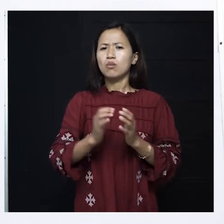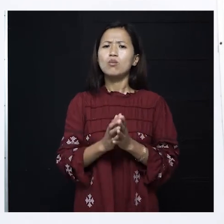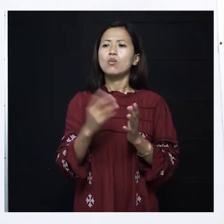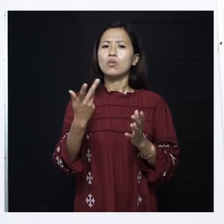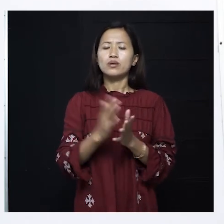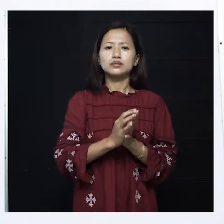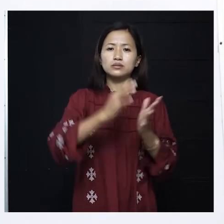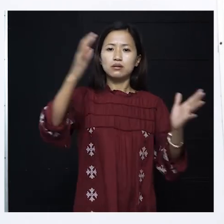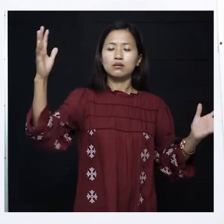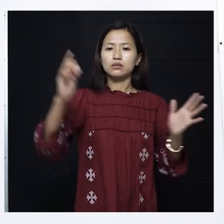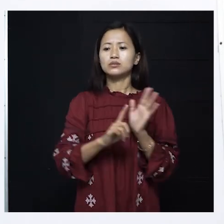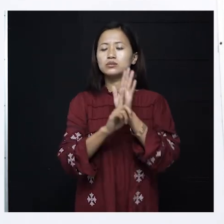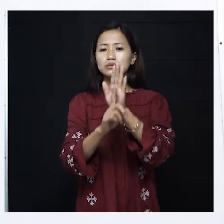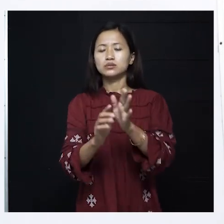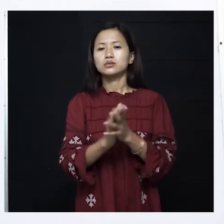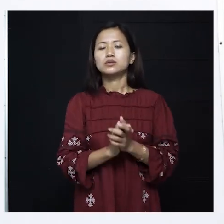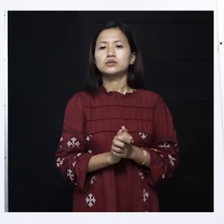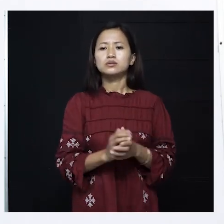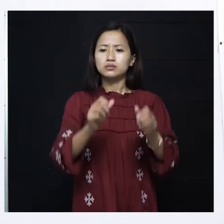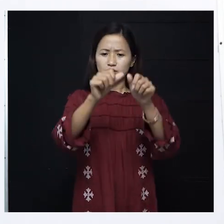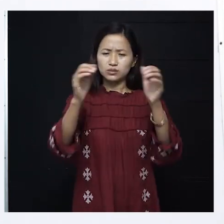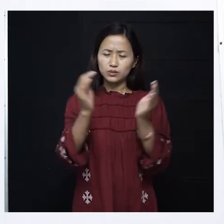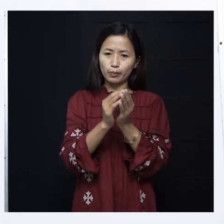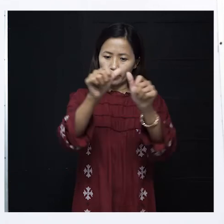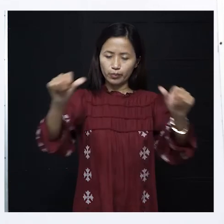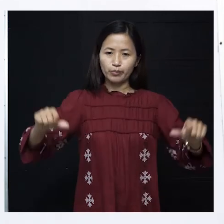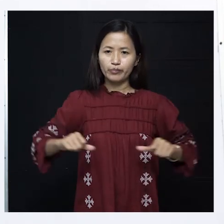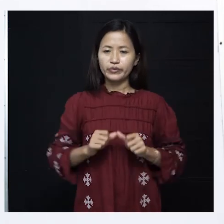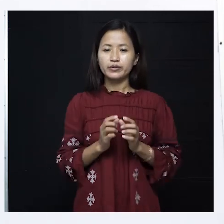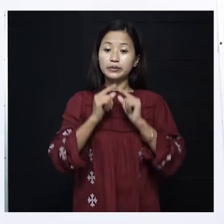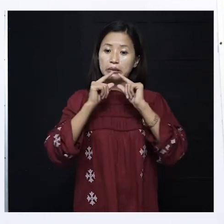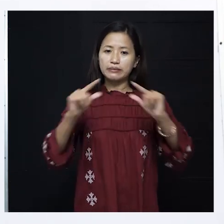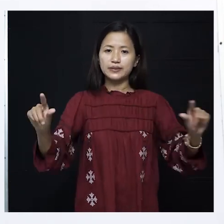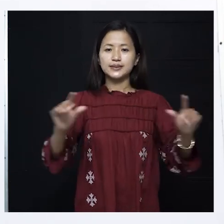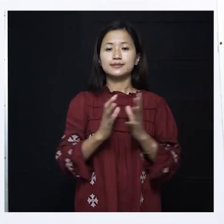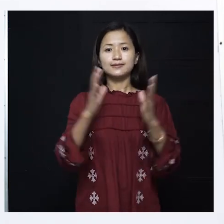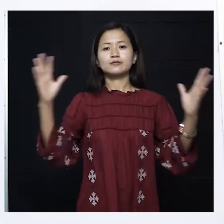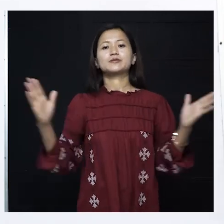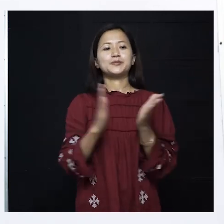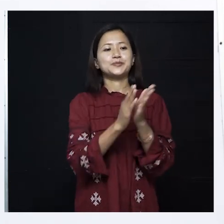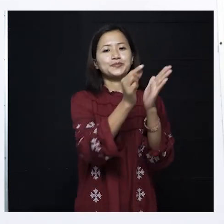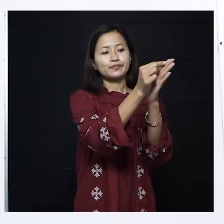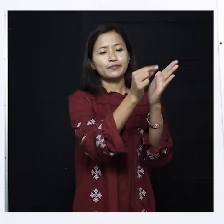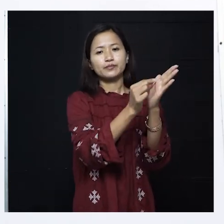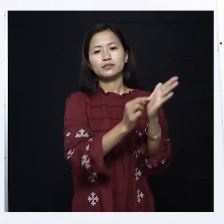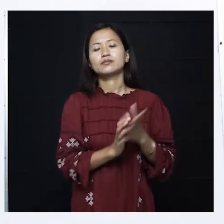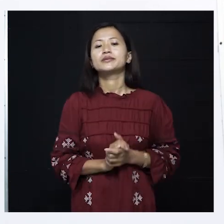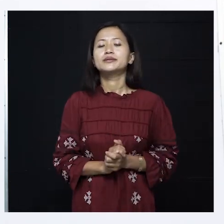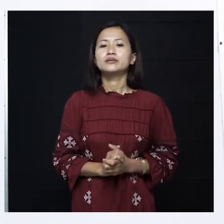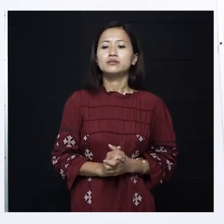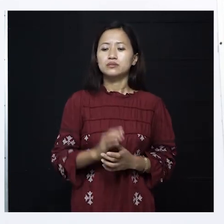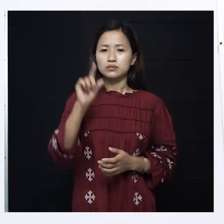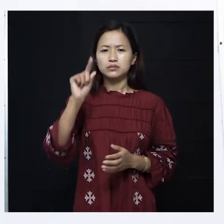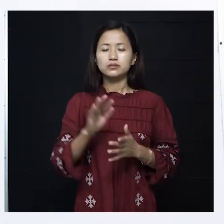okay, it shows small areas in greater detail. So that is the difference there. Okay, so that is